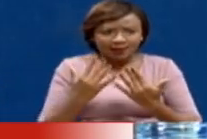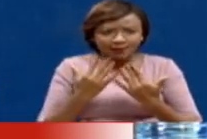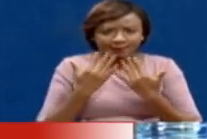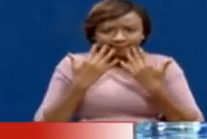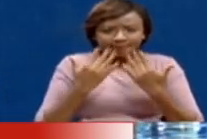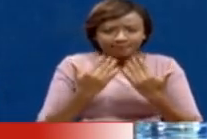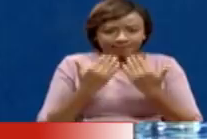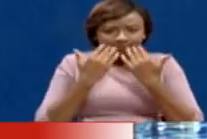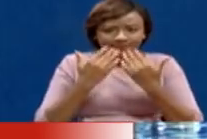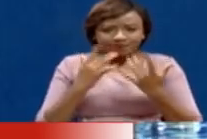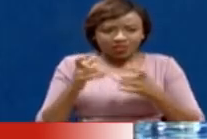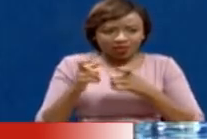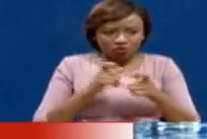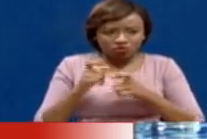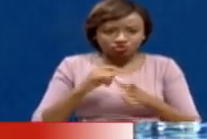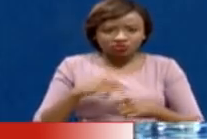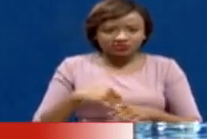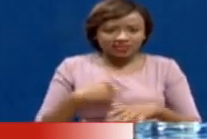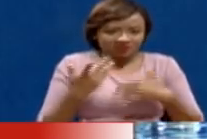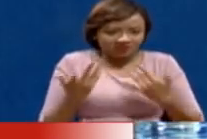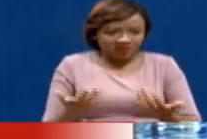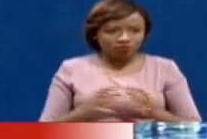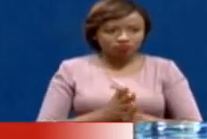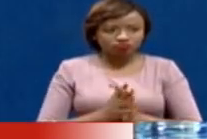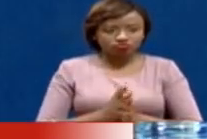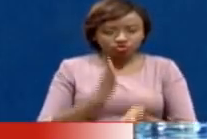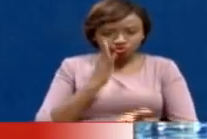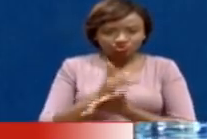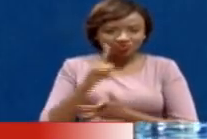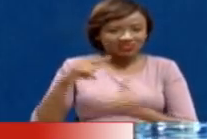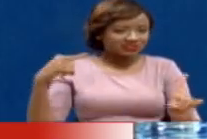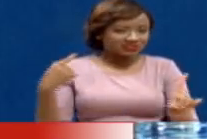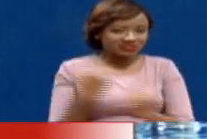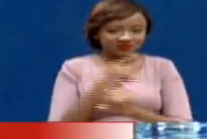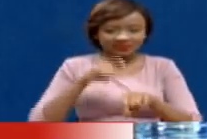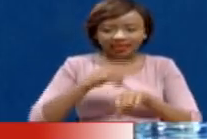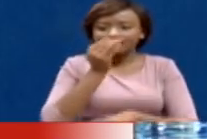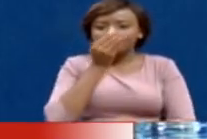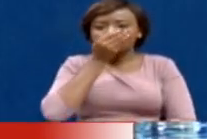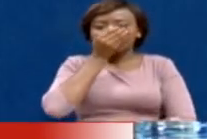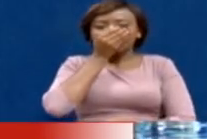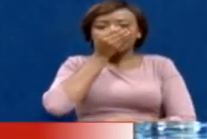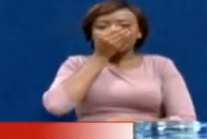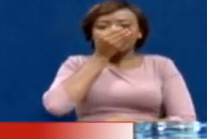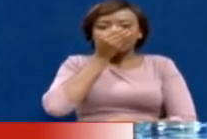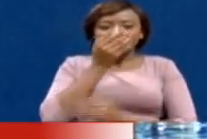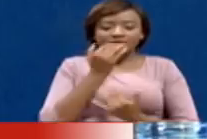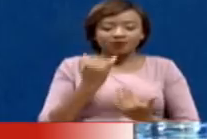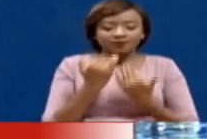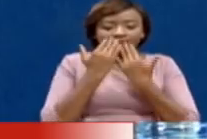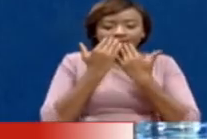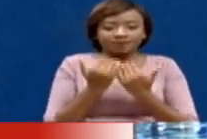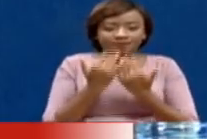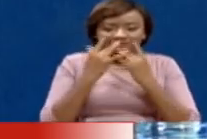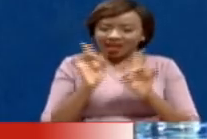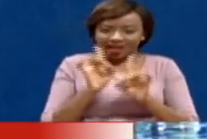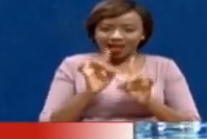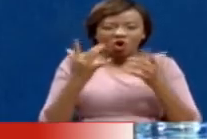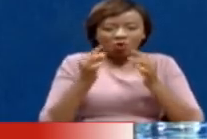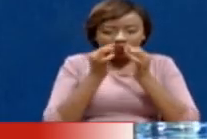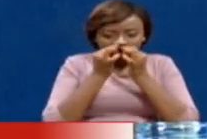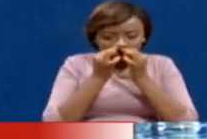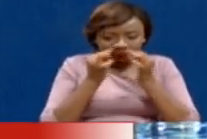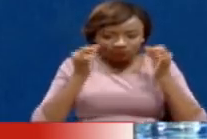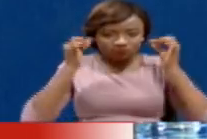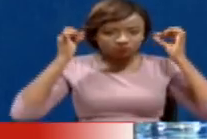way or the other. It is different from the oxygen mask that you put on our face and, or the nasal cannula